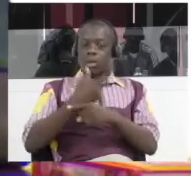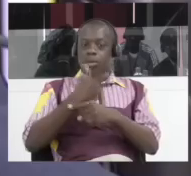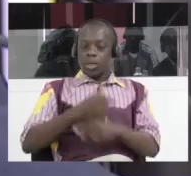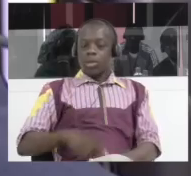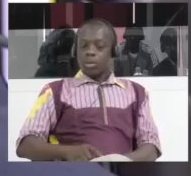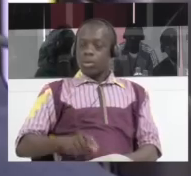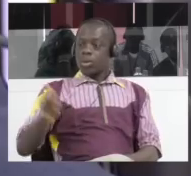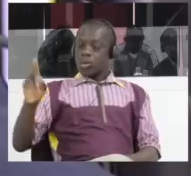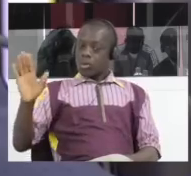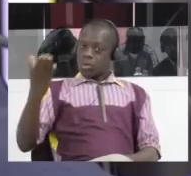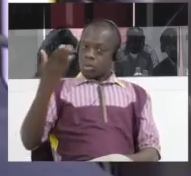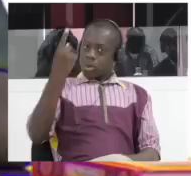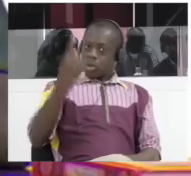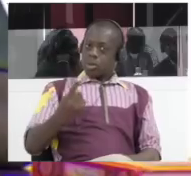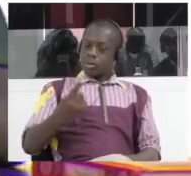Did you go alone?